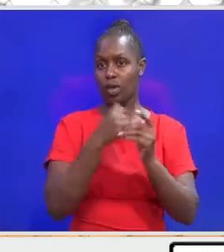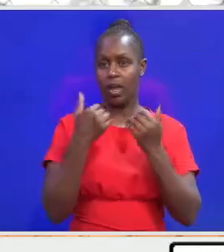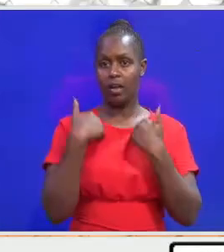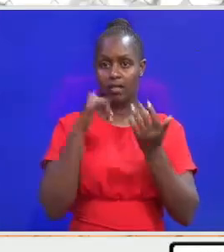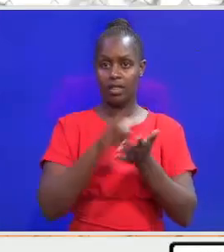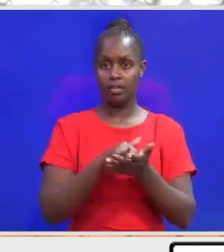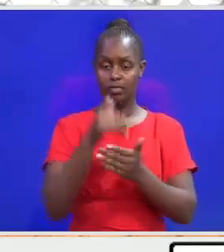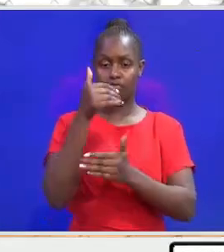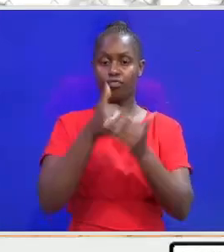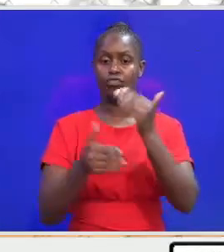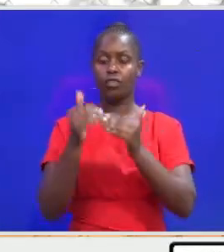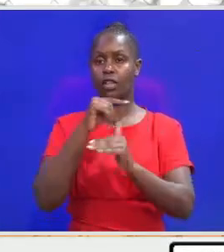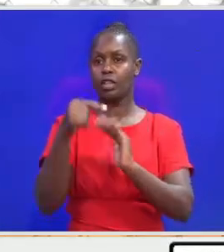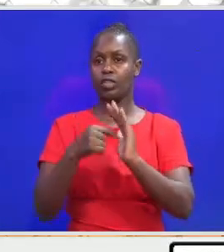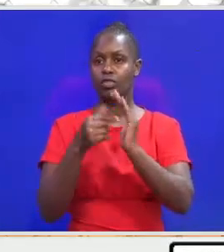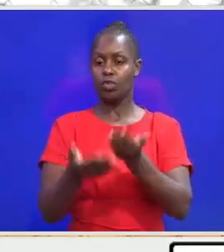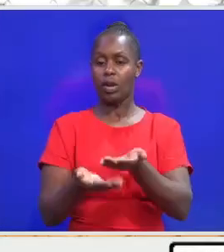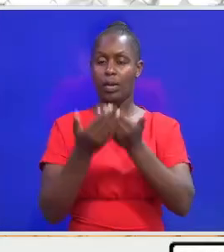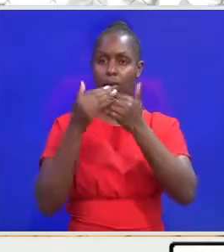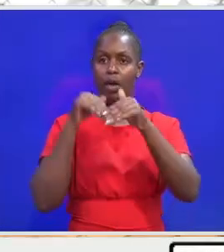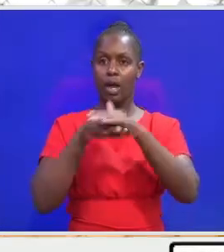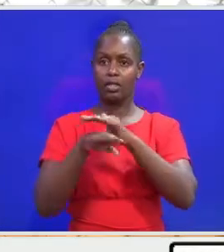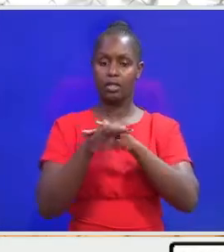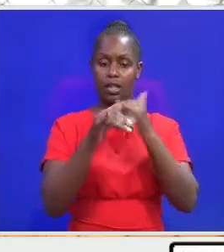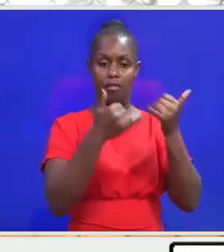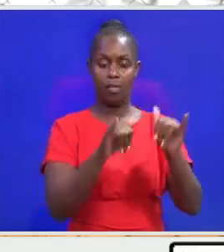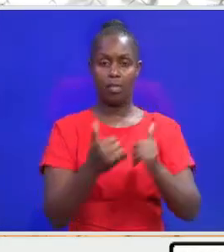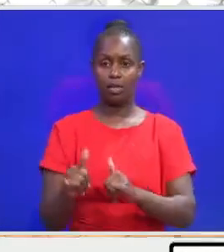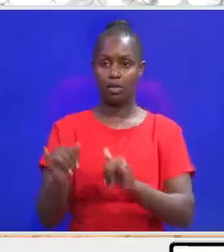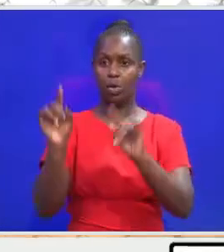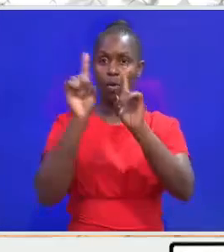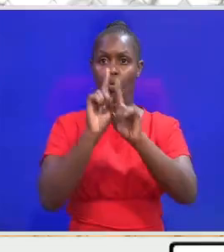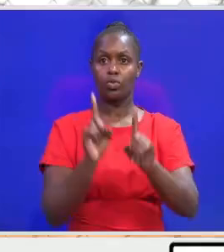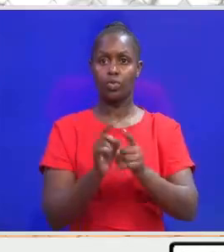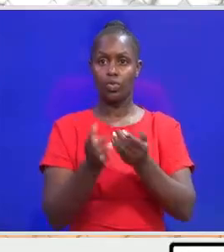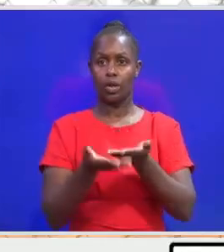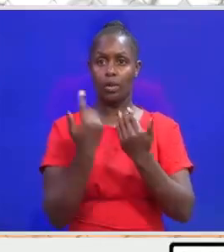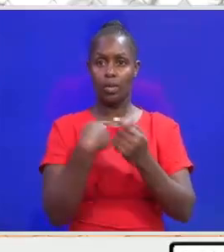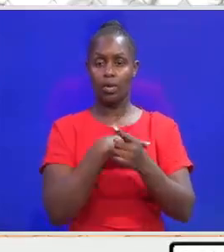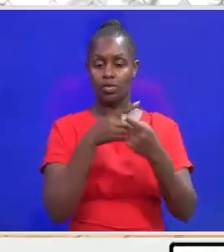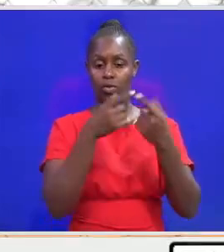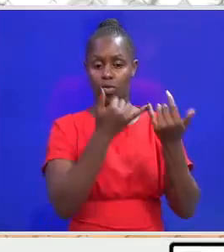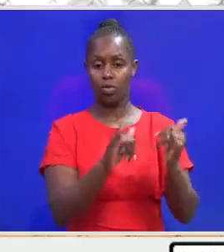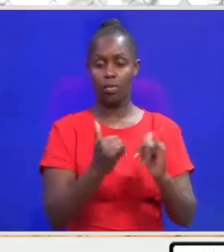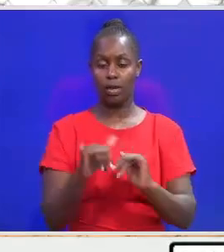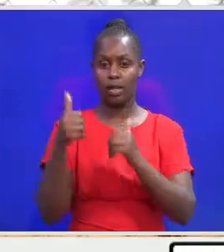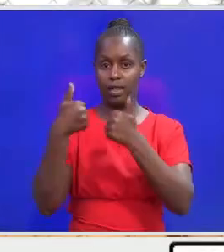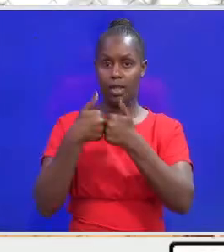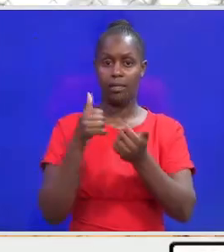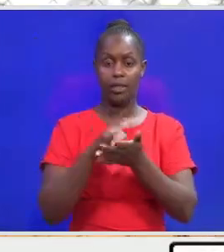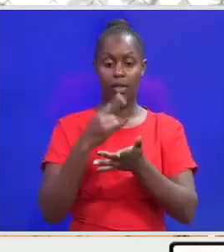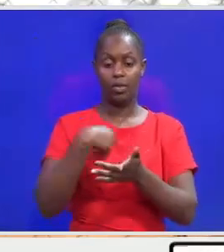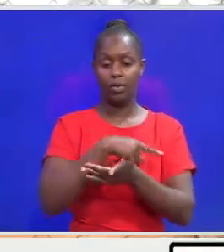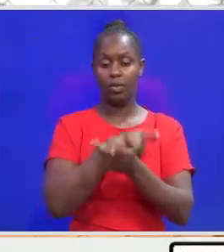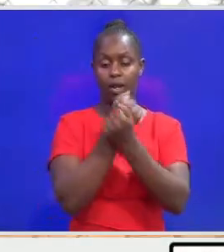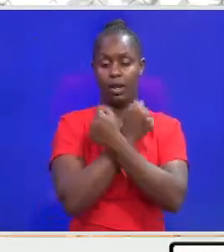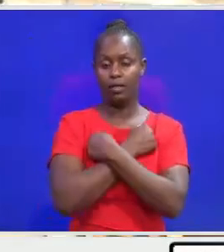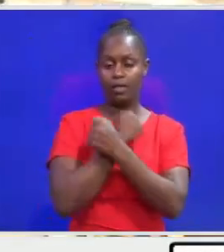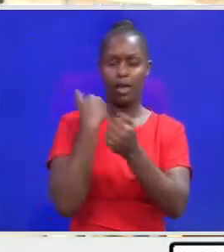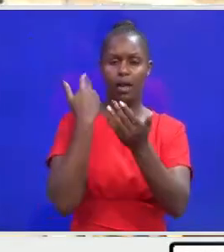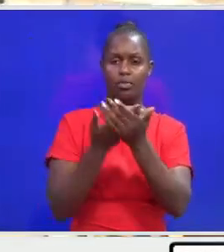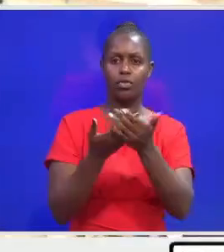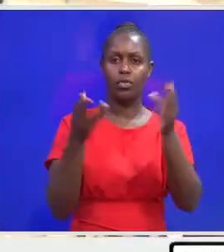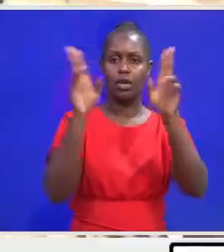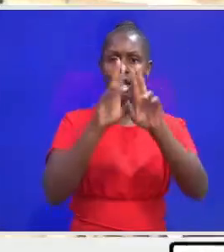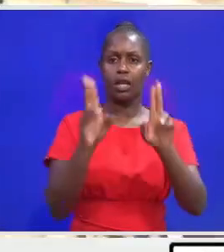this field to enable access for play, to enable us to play the game that we love, and to level Kenya up to international competition.